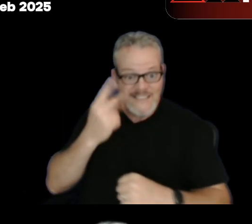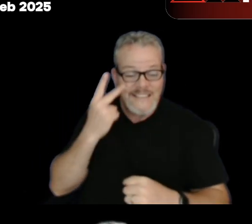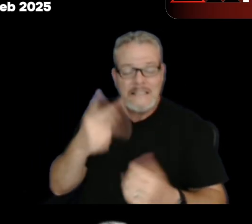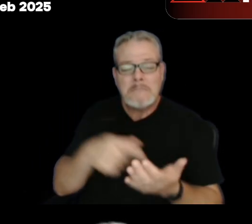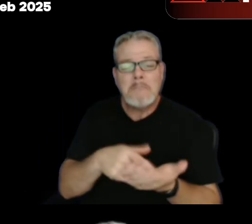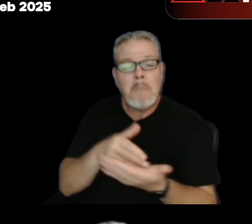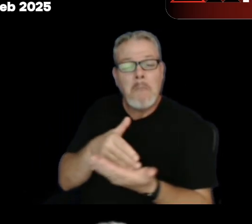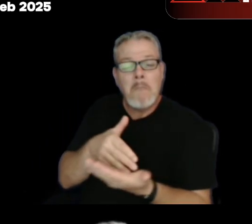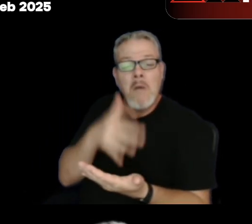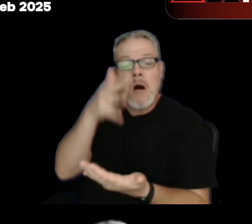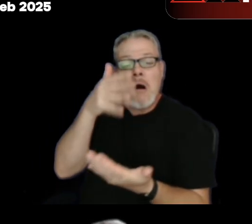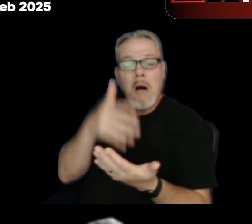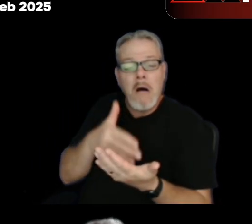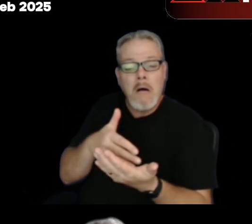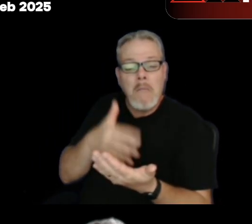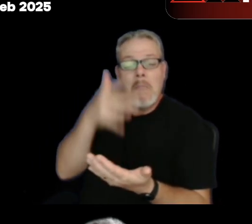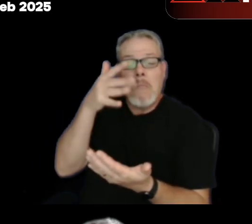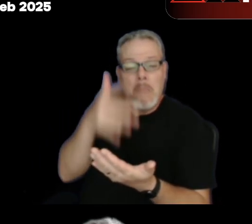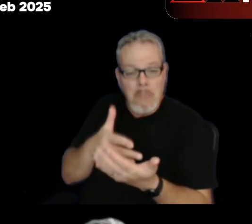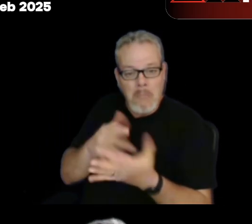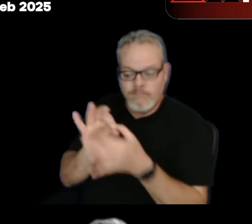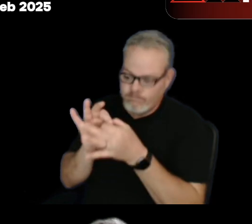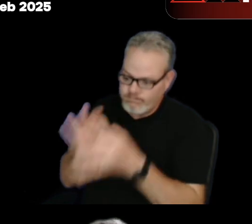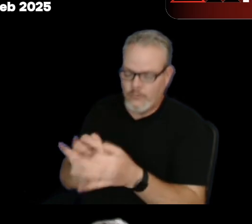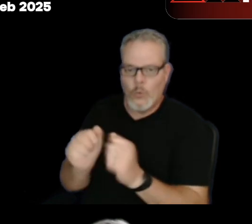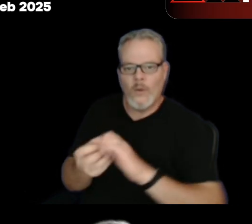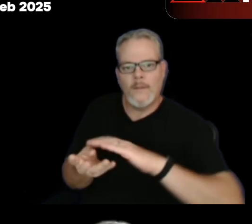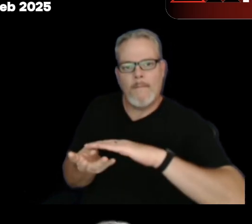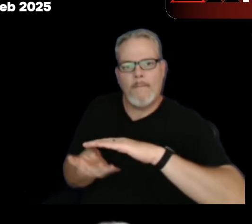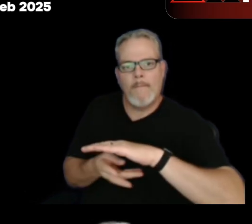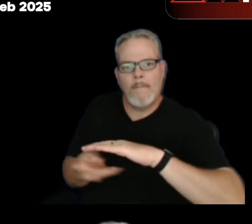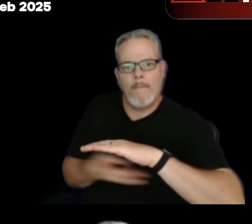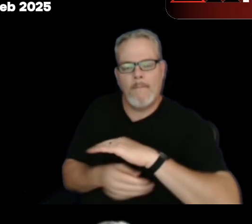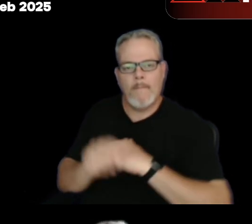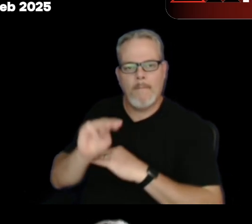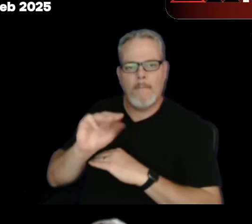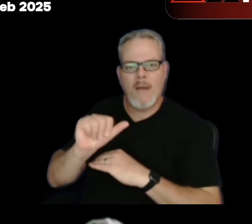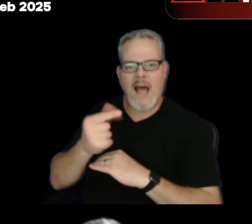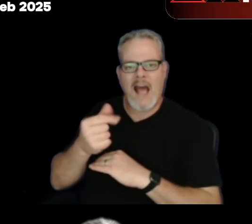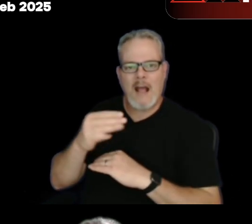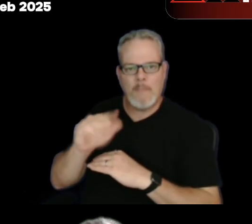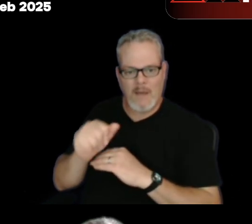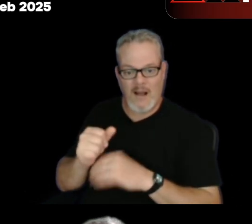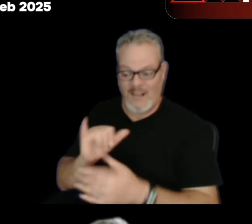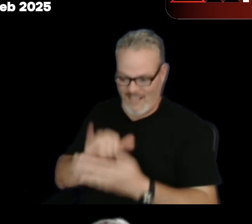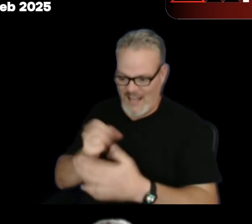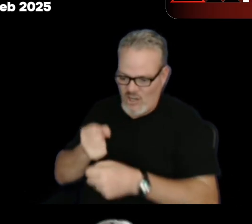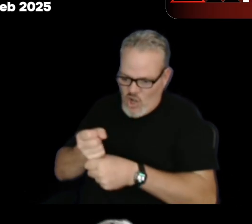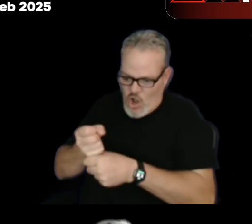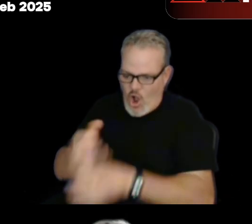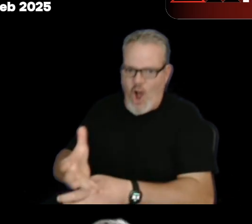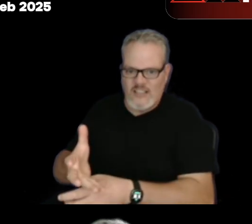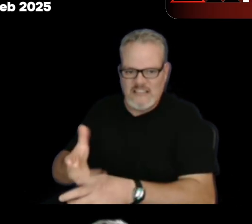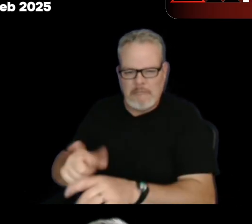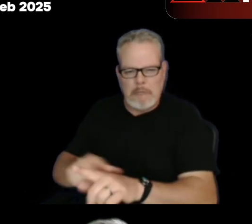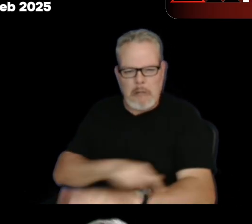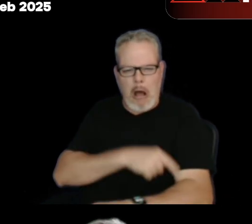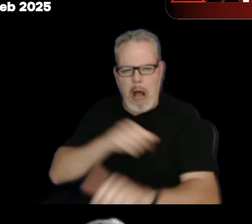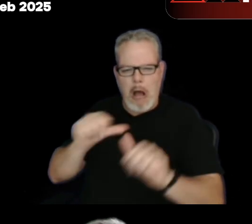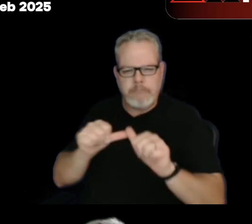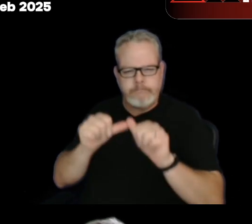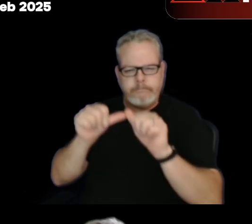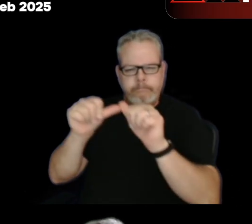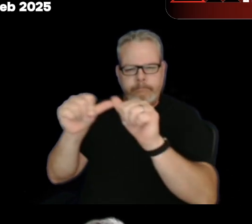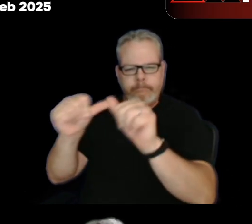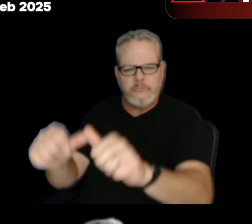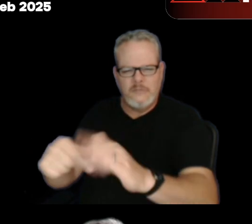potentially may be connected to magma injection into the volcano above and causing this long-term filling and extension. So we